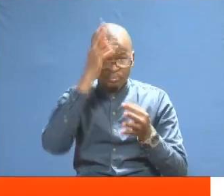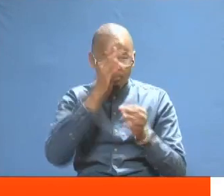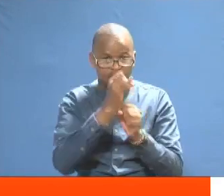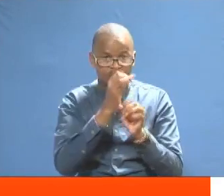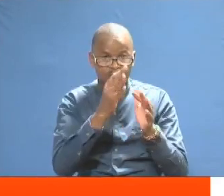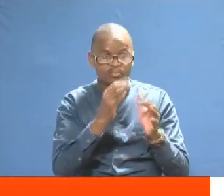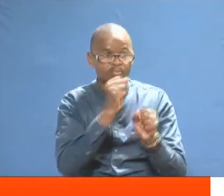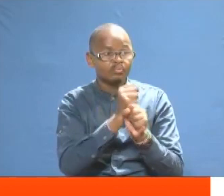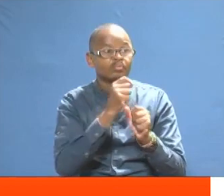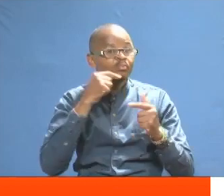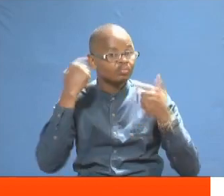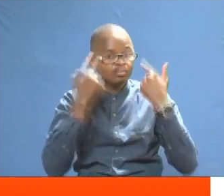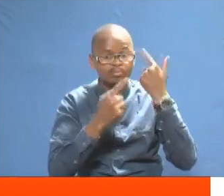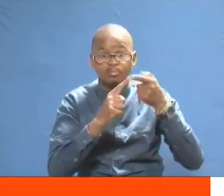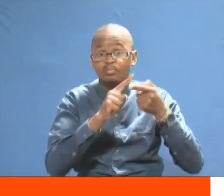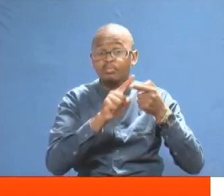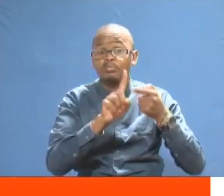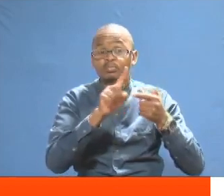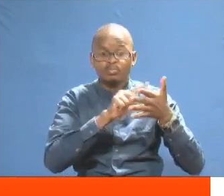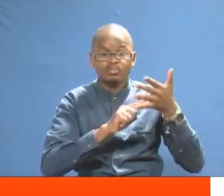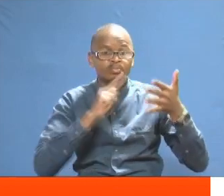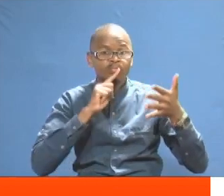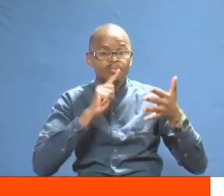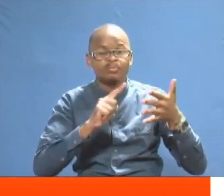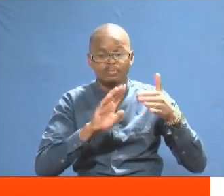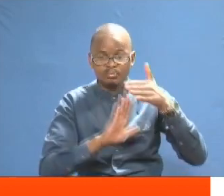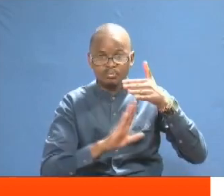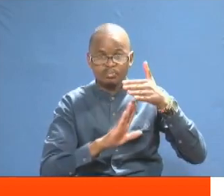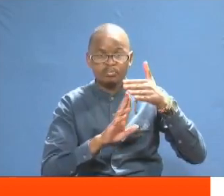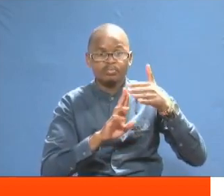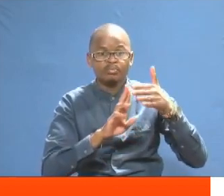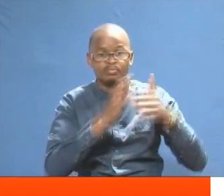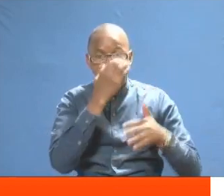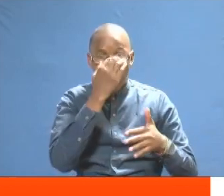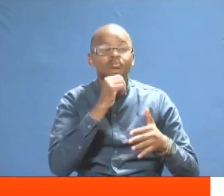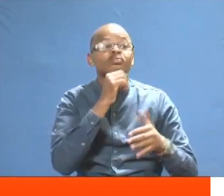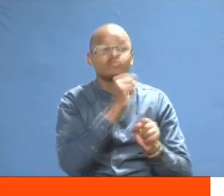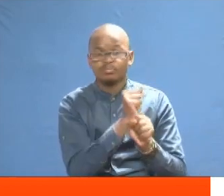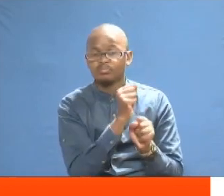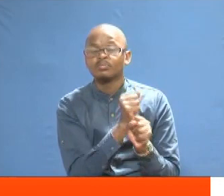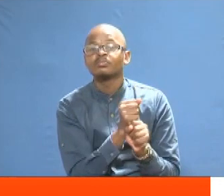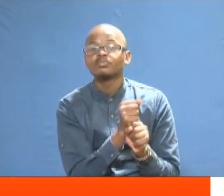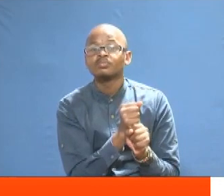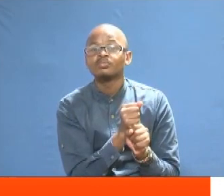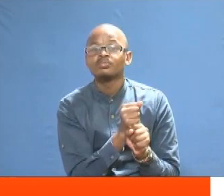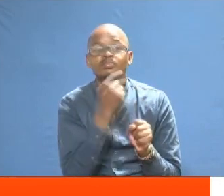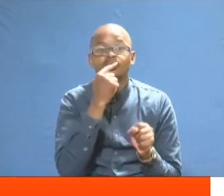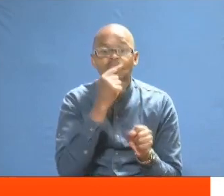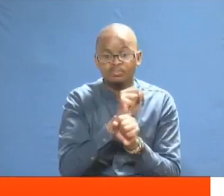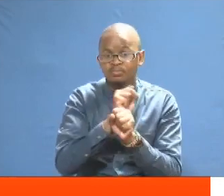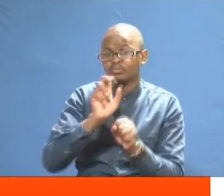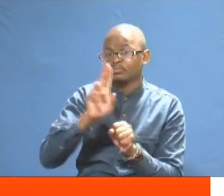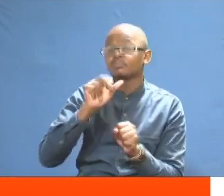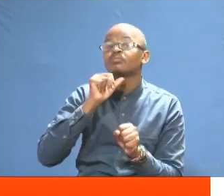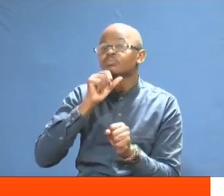They should not be making noise. By the way, when they say the Deputy President William Ruto is not performing, they're just telling President Uhuru